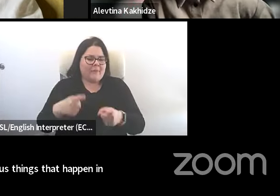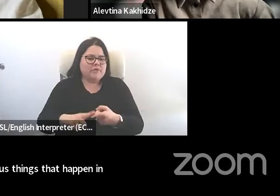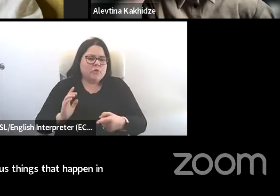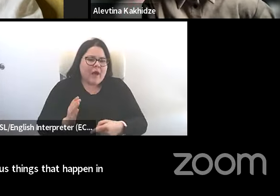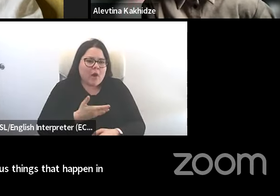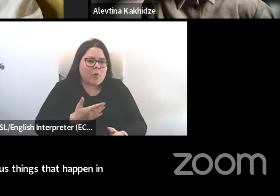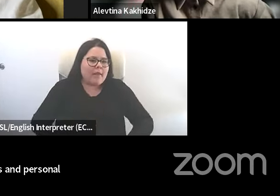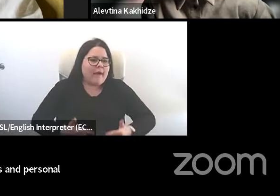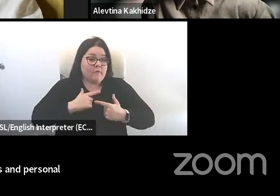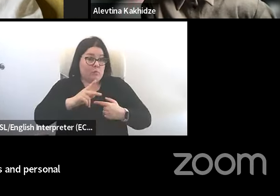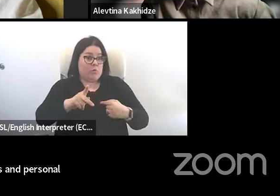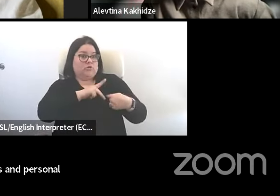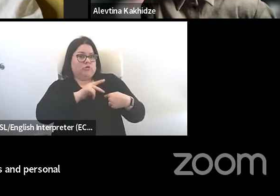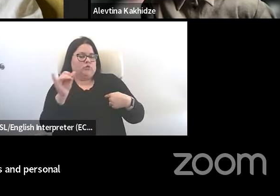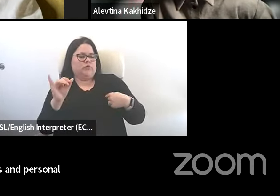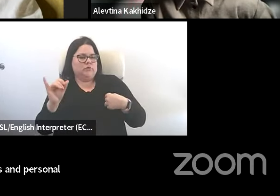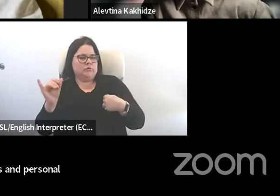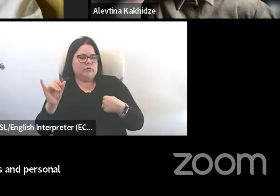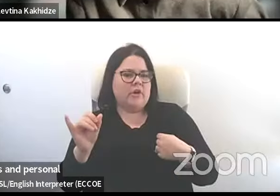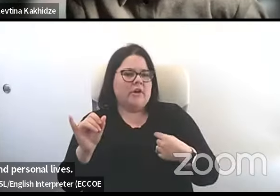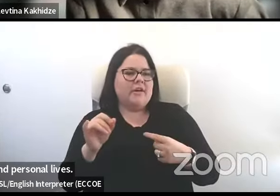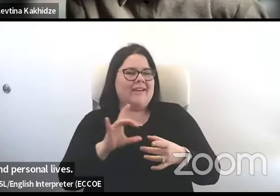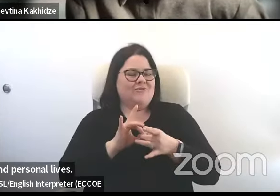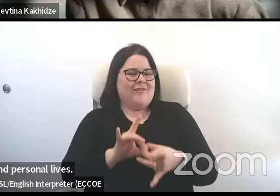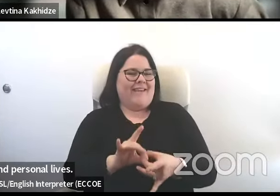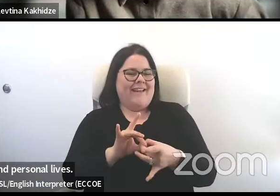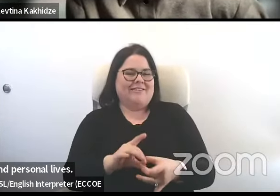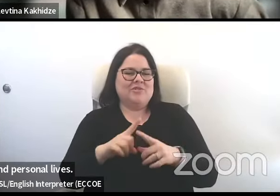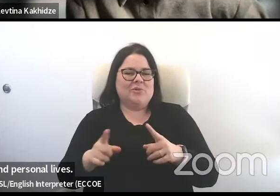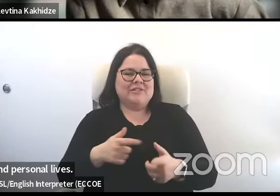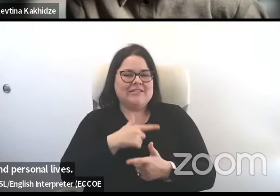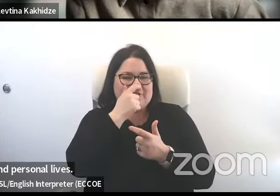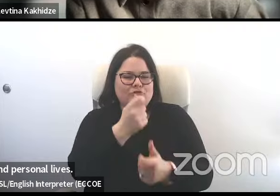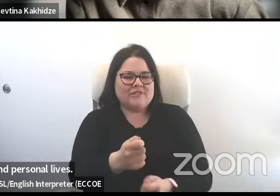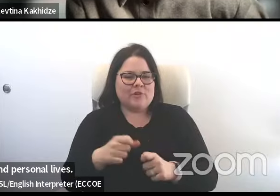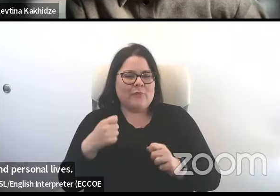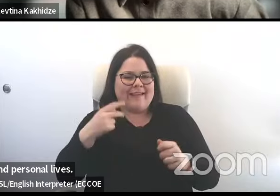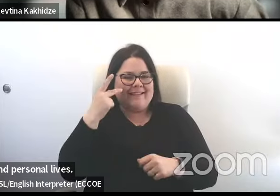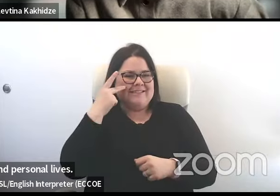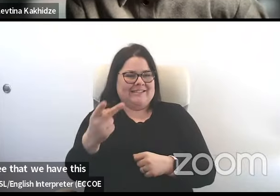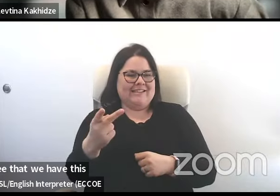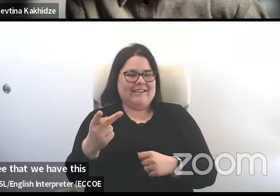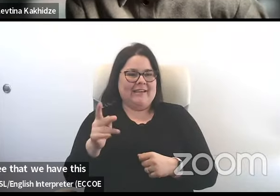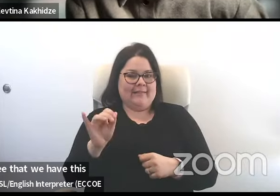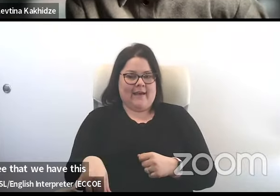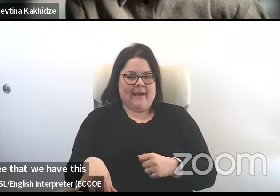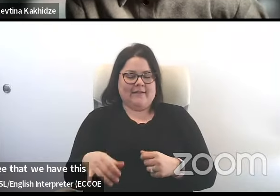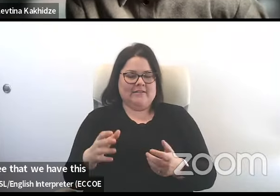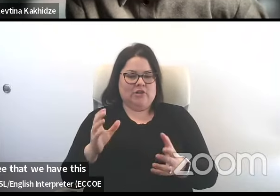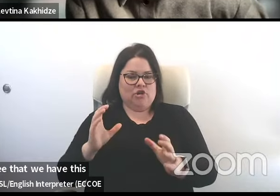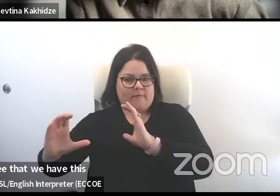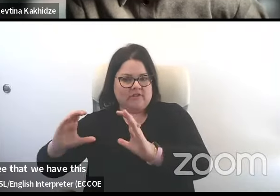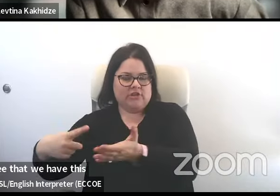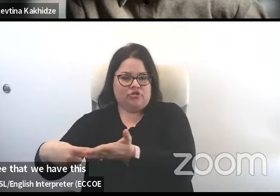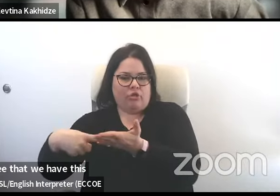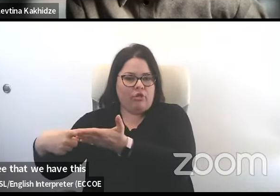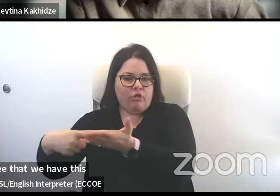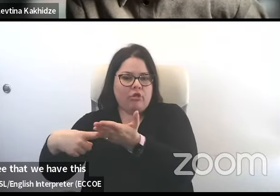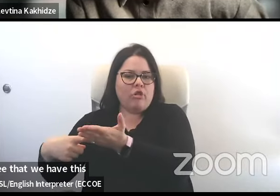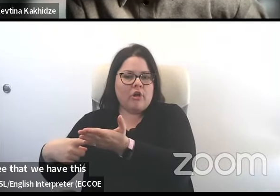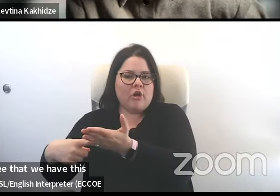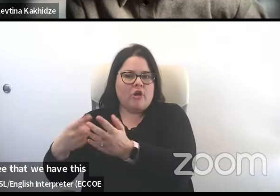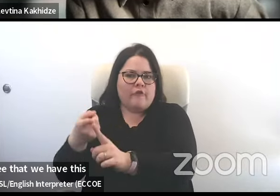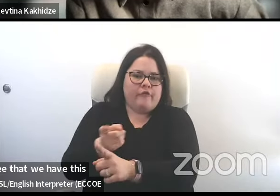lives. And it's interesting to see that we have these conversations coming